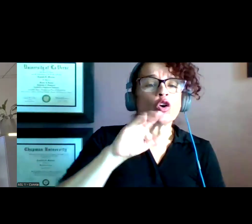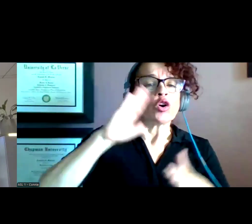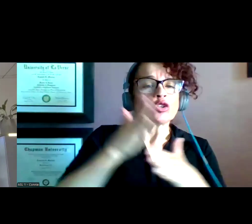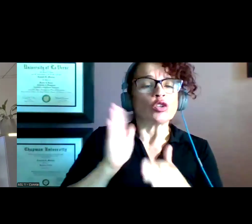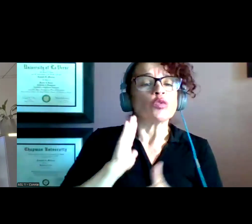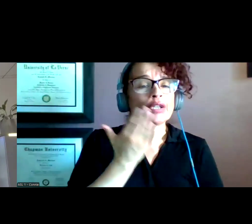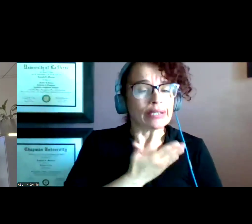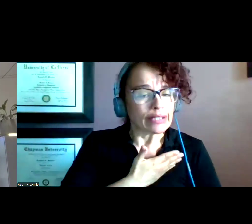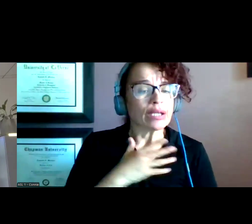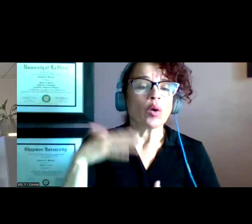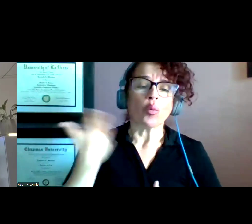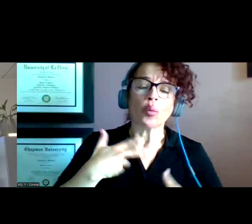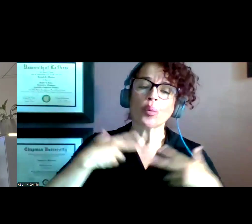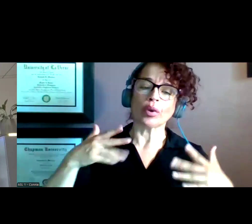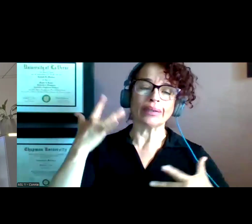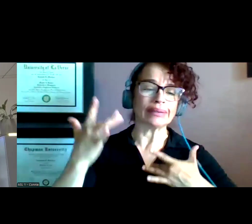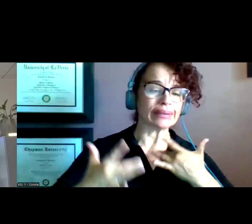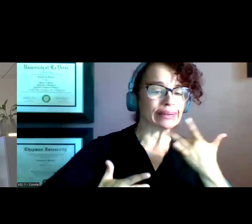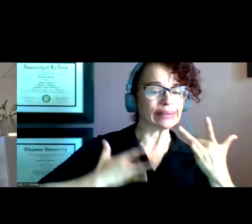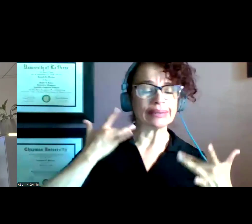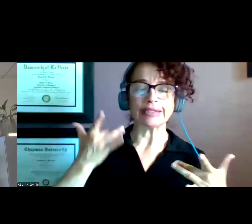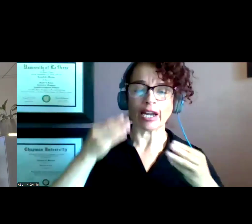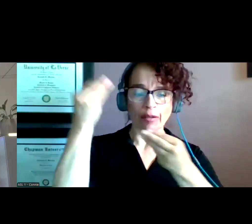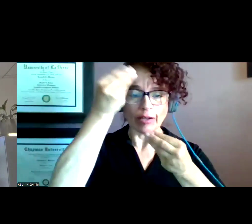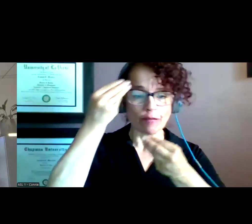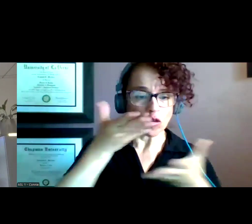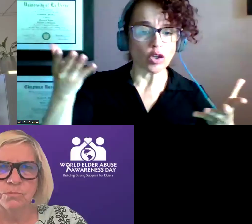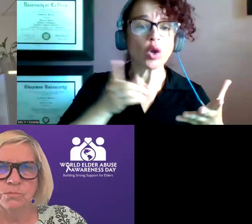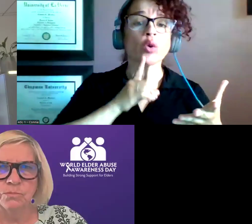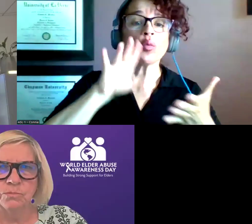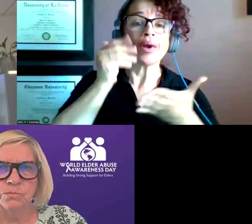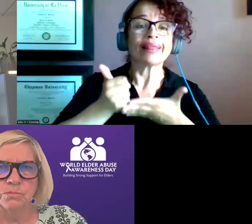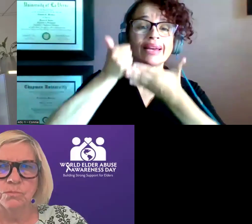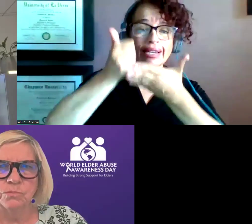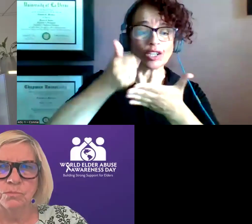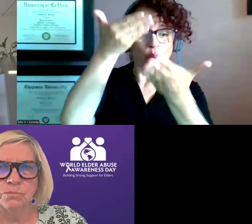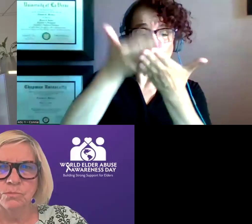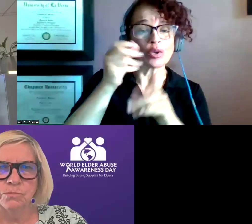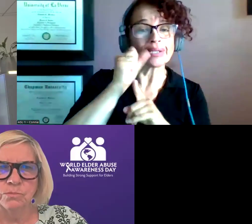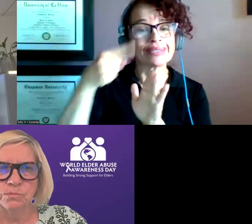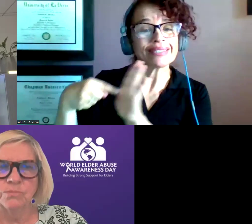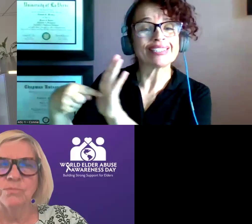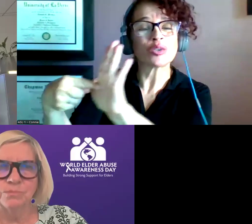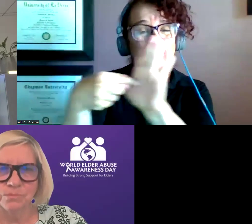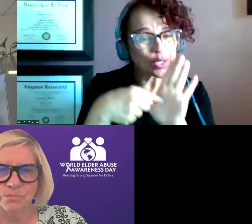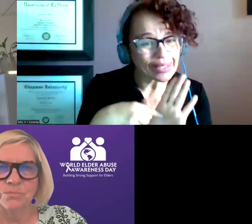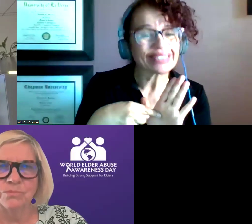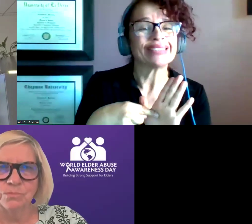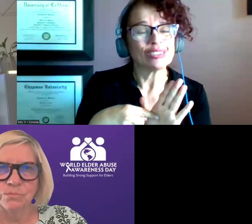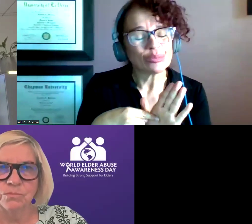share this information. We're very, very excited about this information because it really helps us prove the case and demonstrate